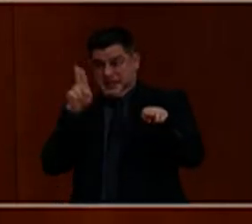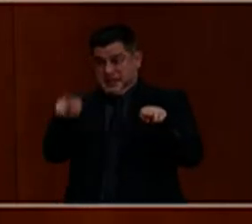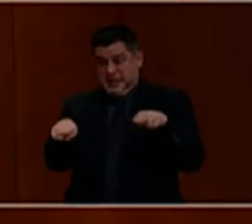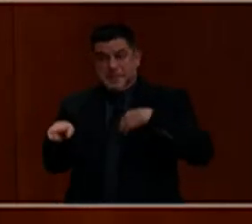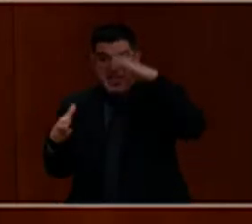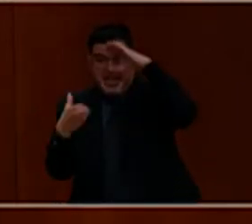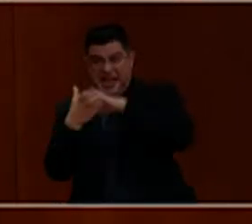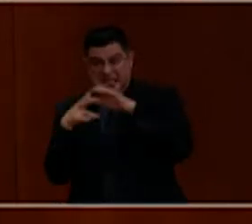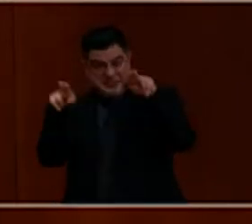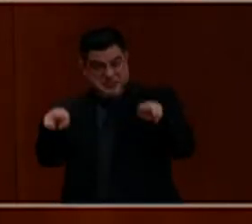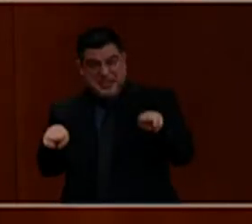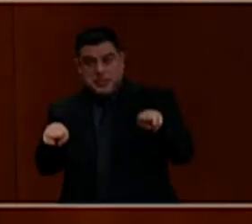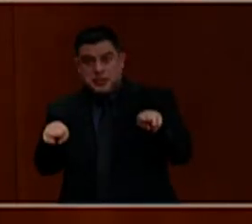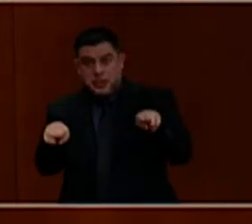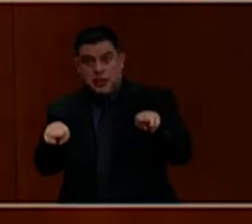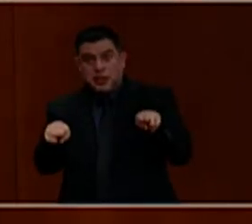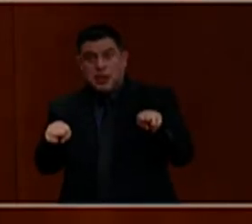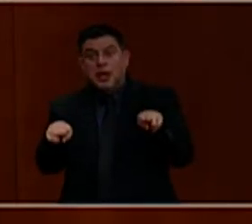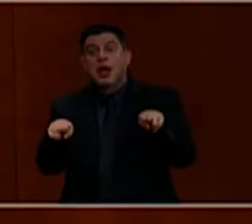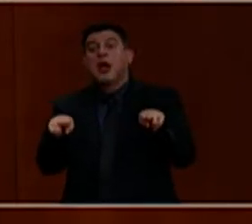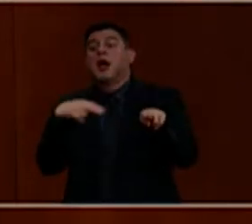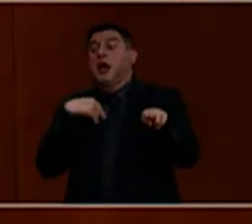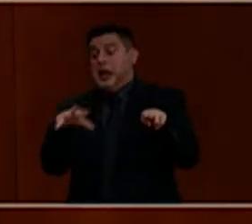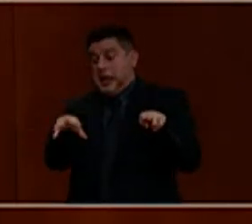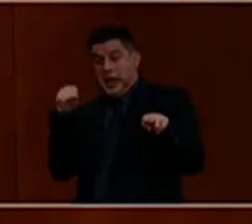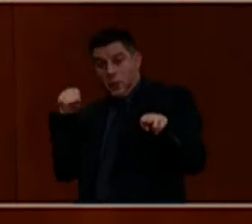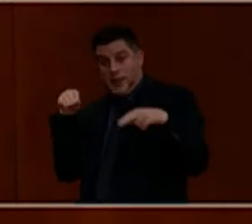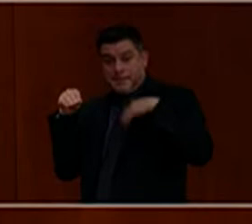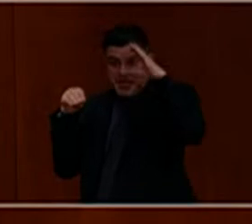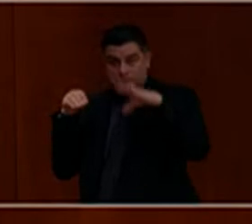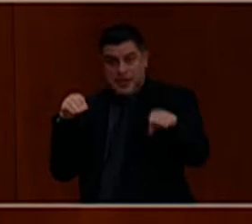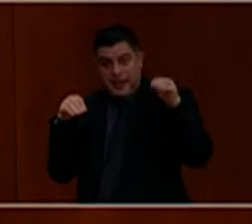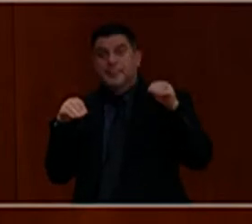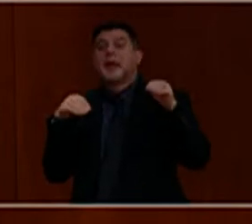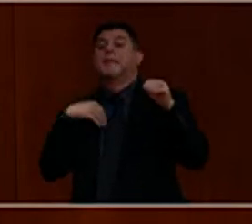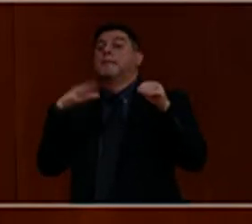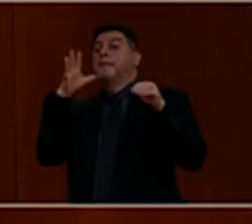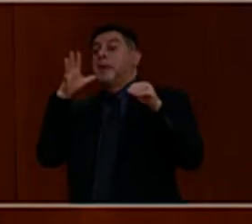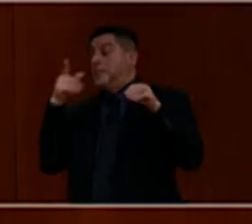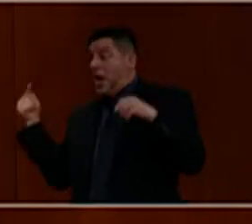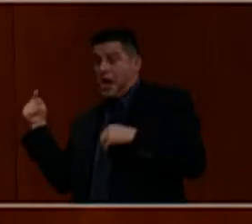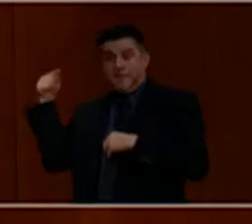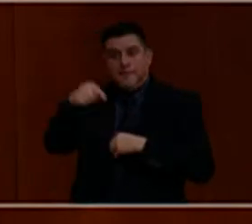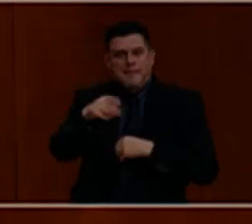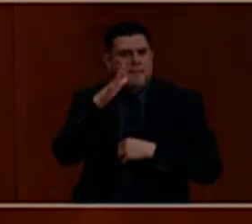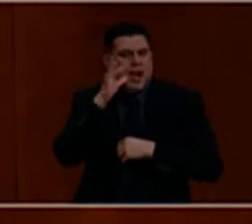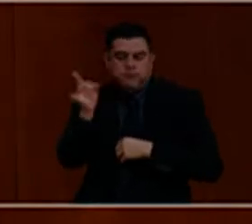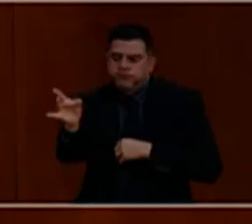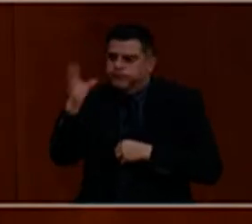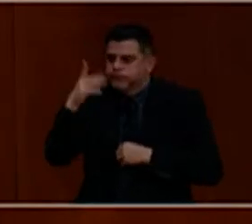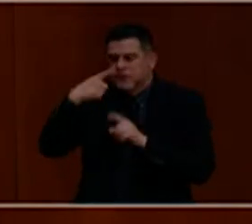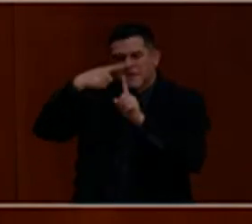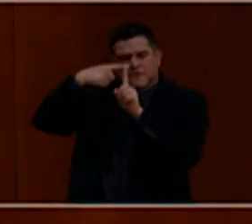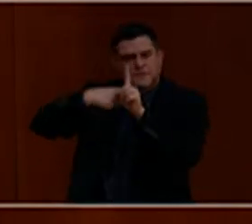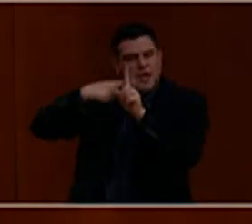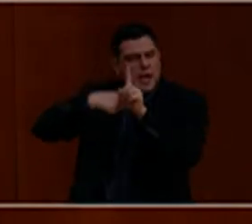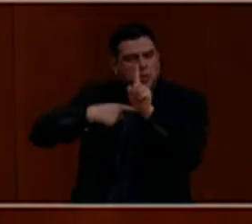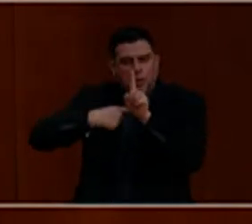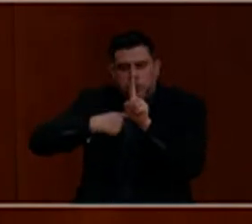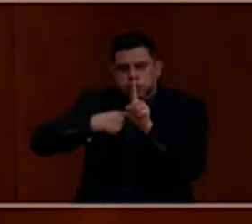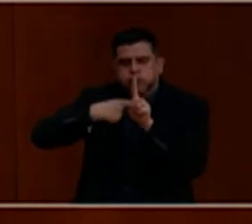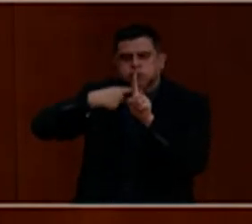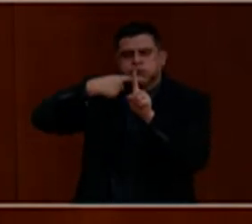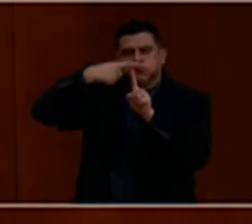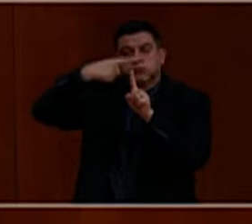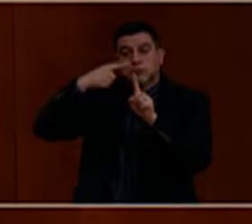and so the day after Easter, she ended up in the hospital for 11 days. And so it was one of